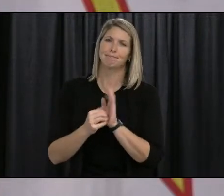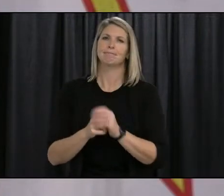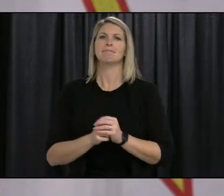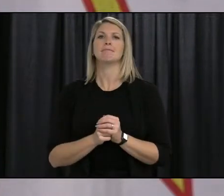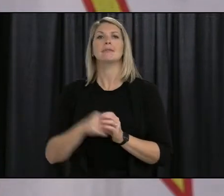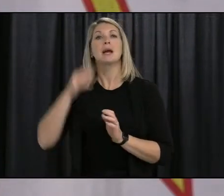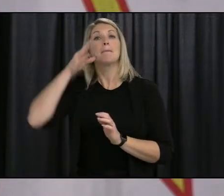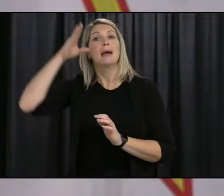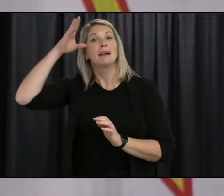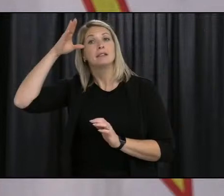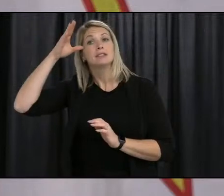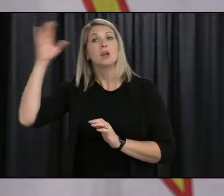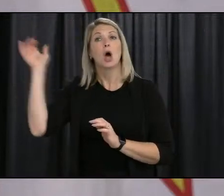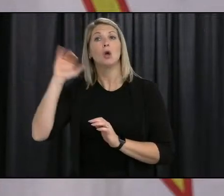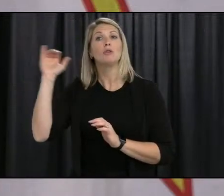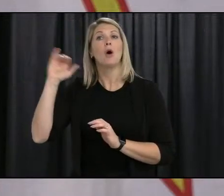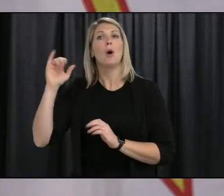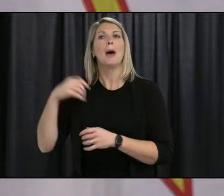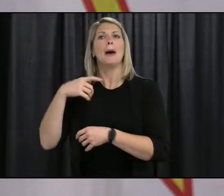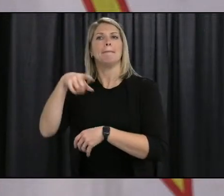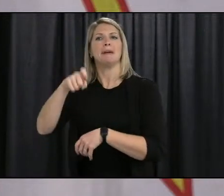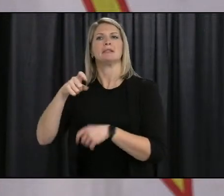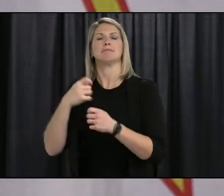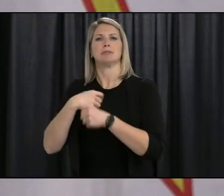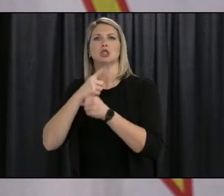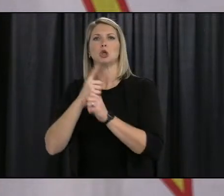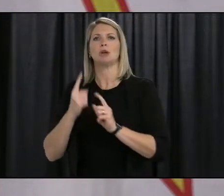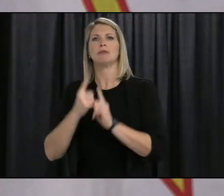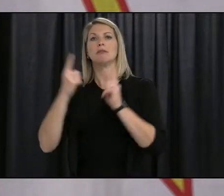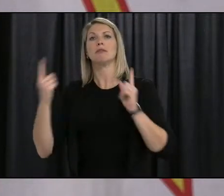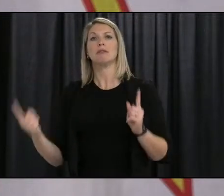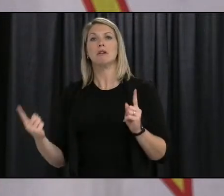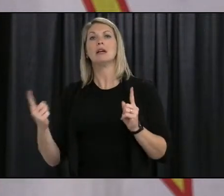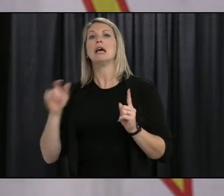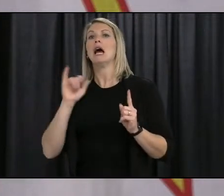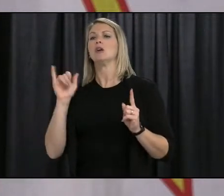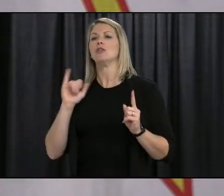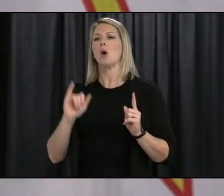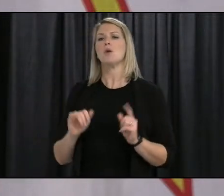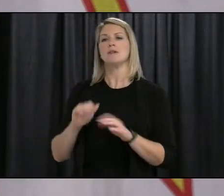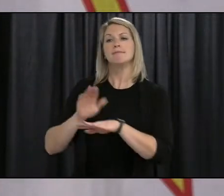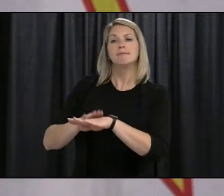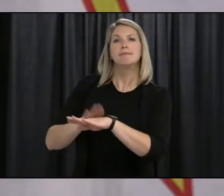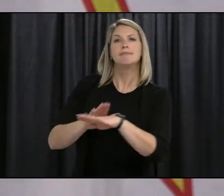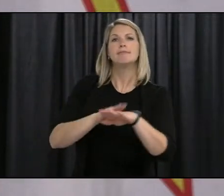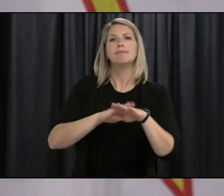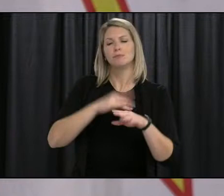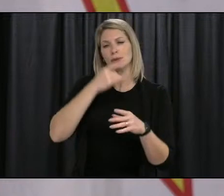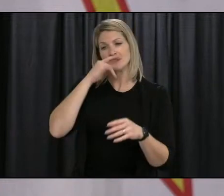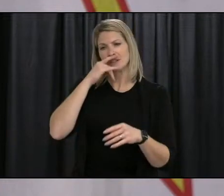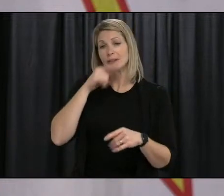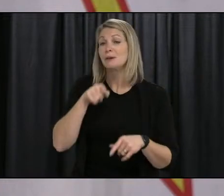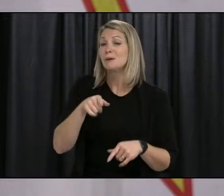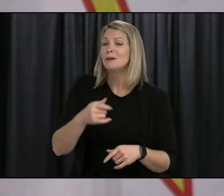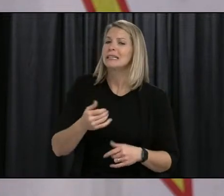even older ones, are often so excited on Halloween that they might forget. Please limit